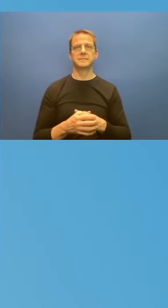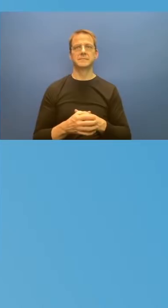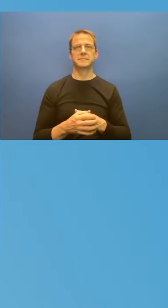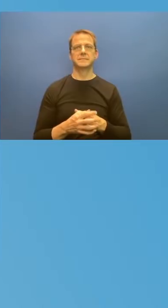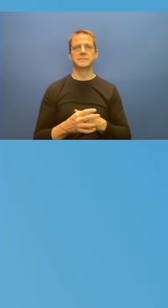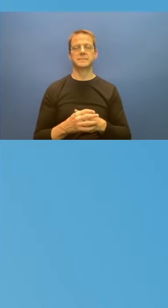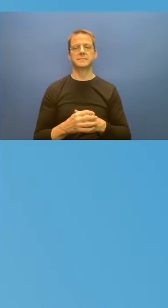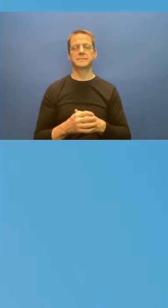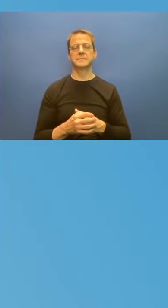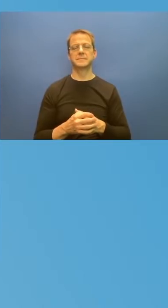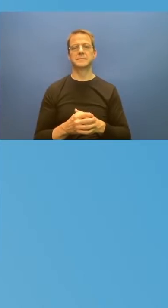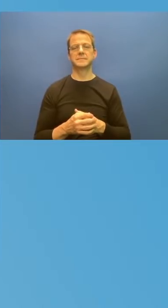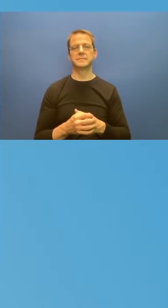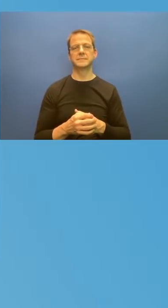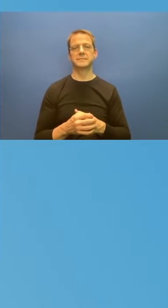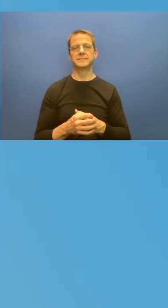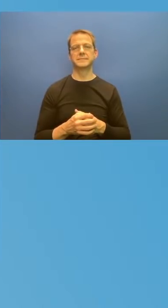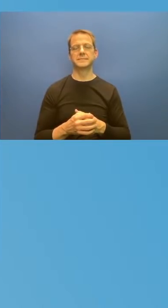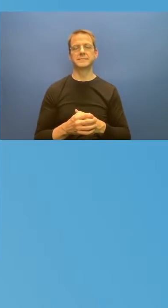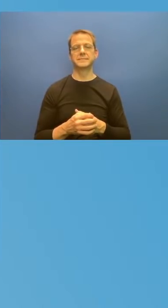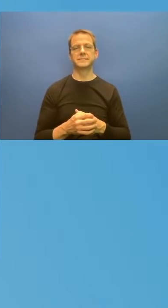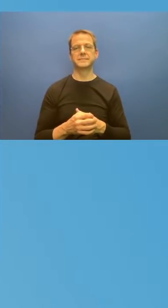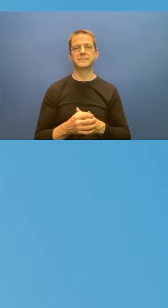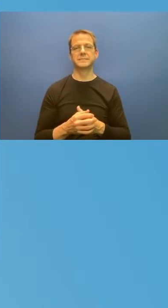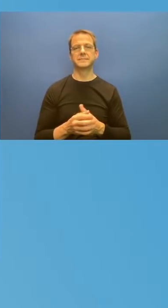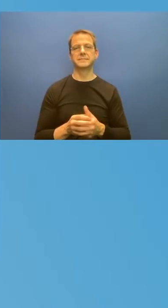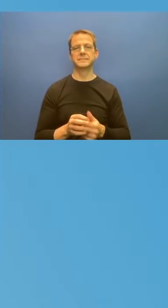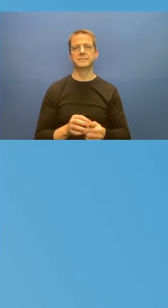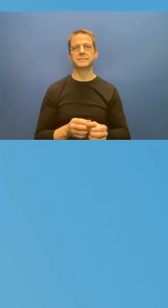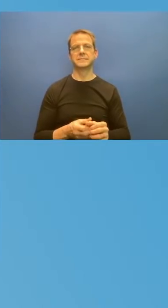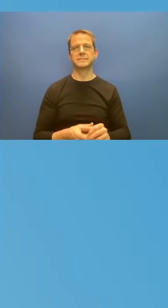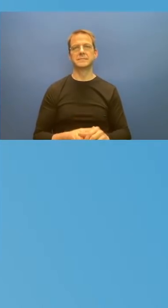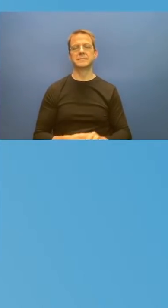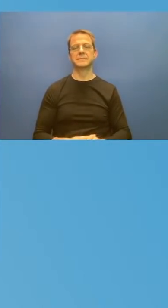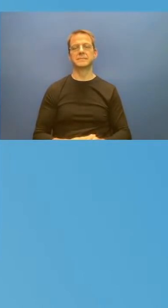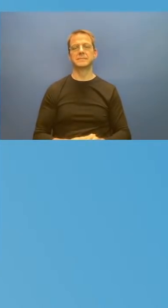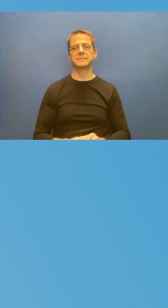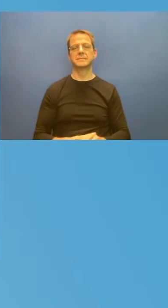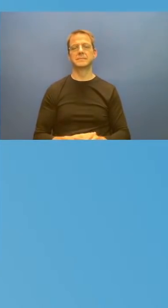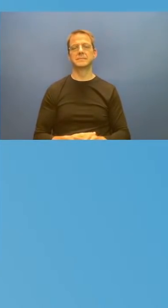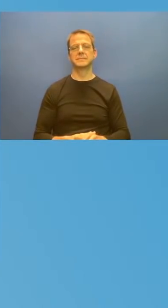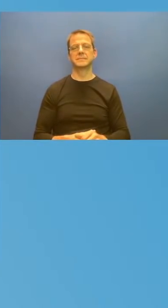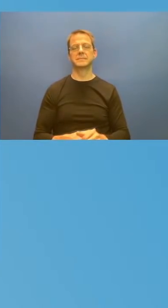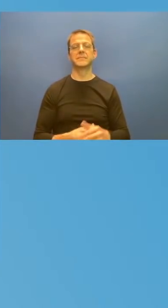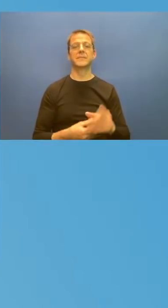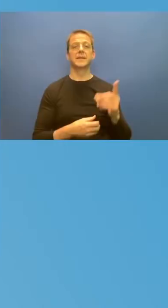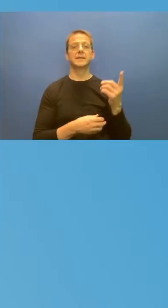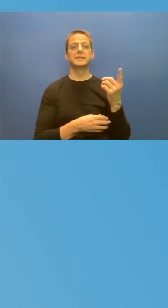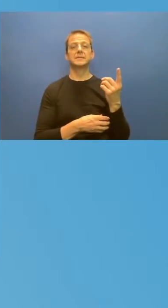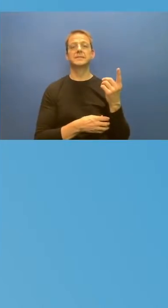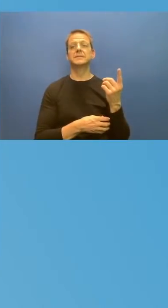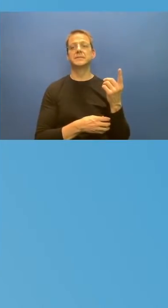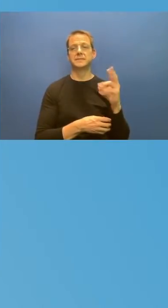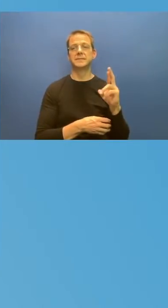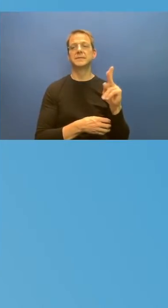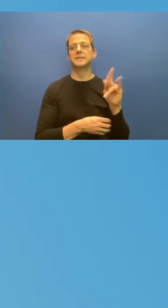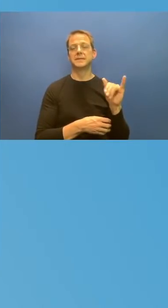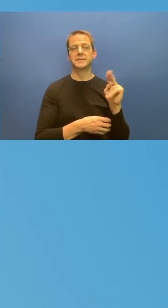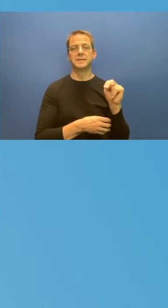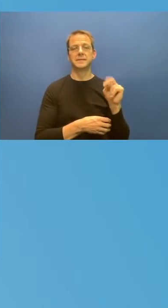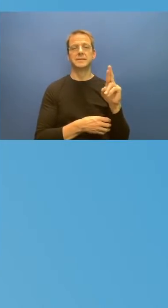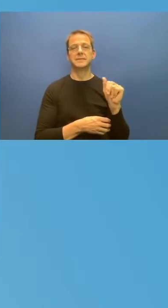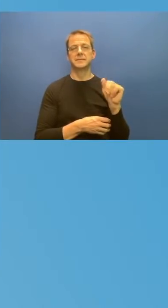Yeah, it's, I think certainly, bring up great points. I don't think we can move to this idea